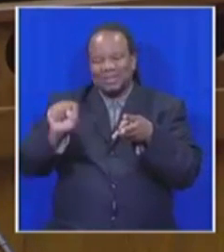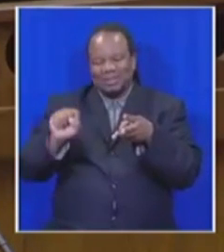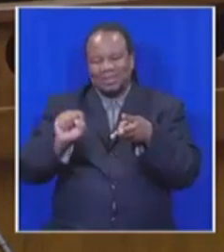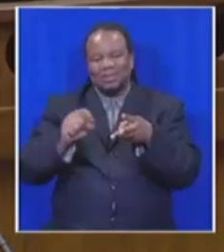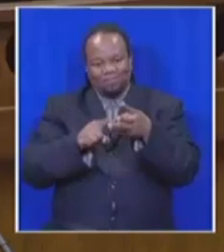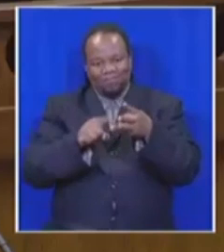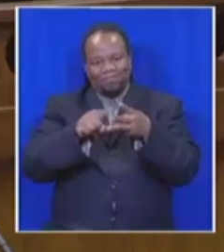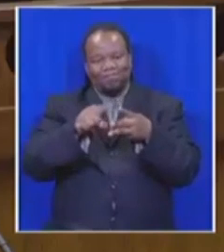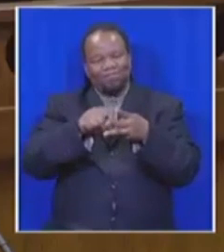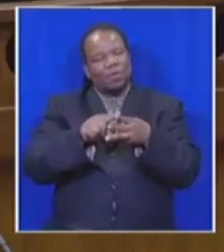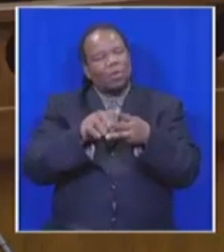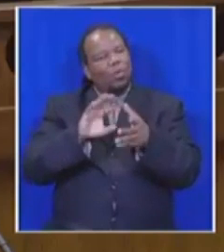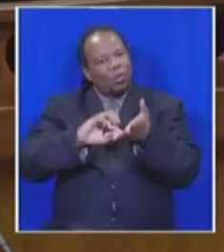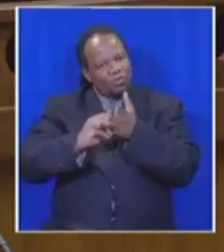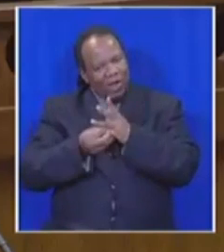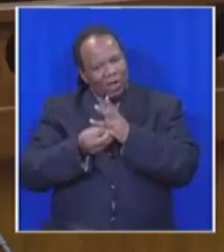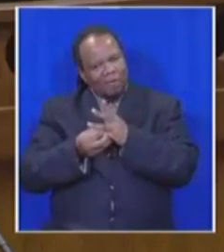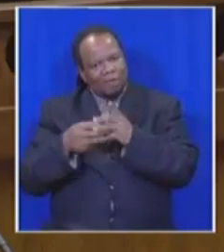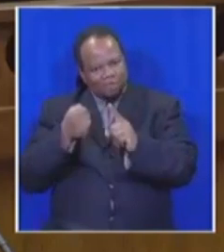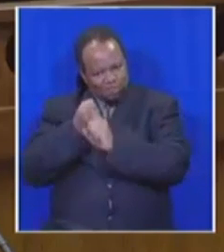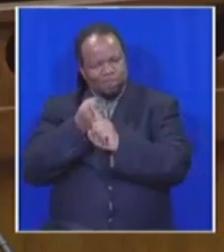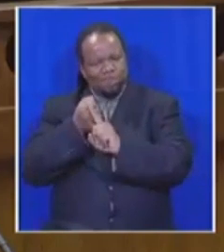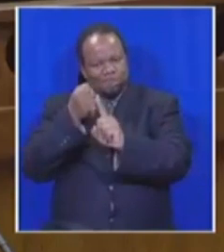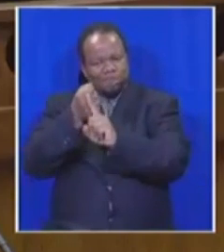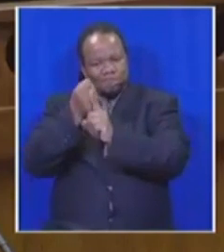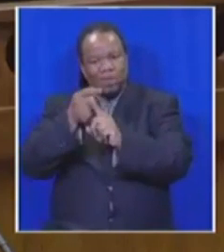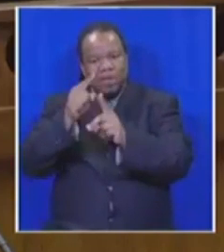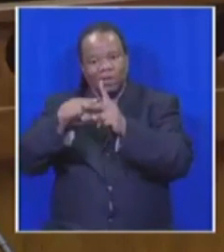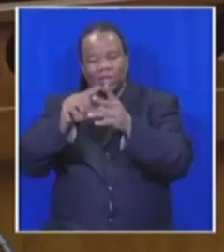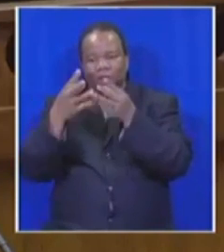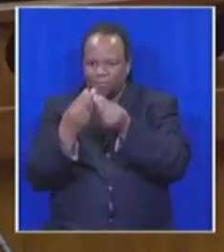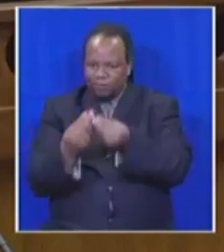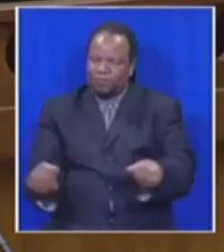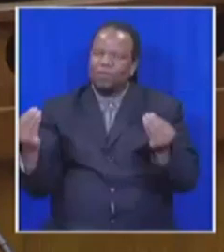fighting until they have been defeated. Fellow South Africans, let us